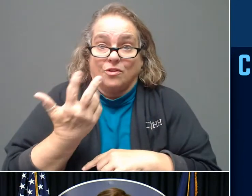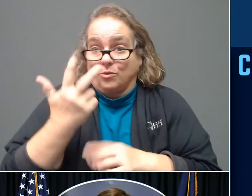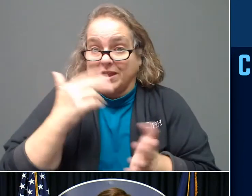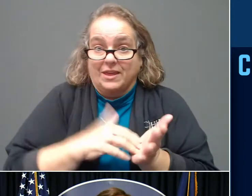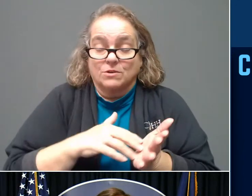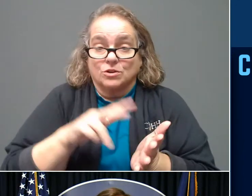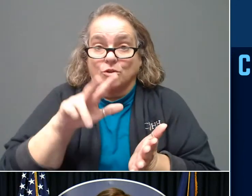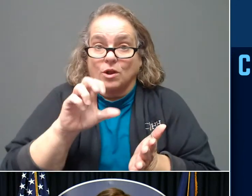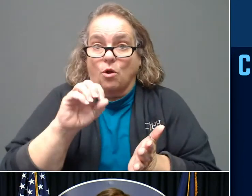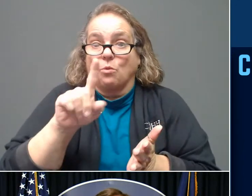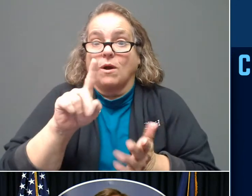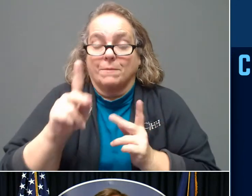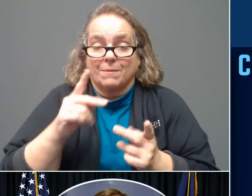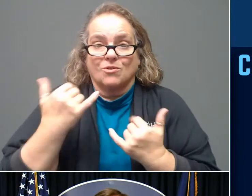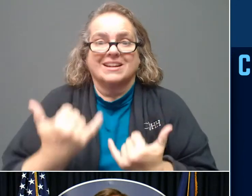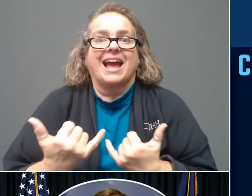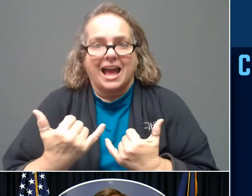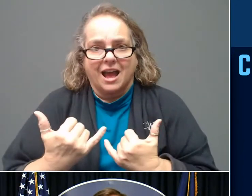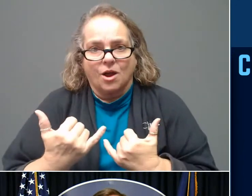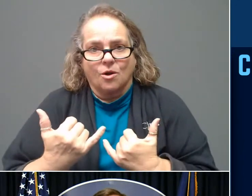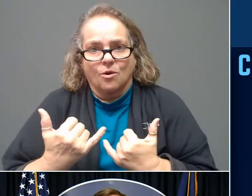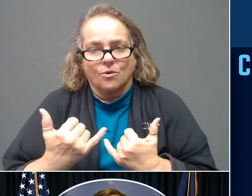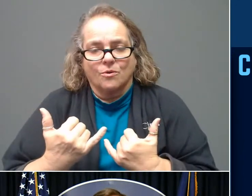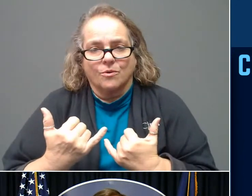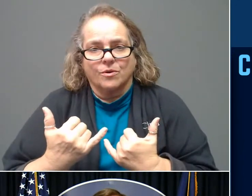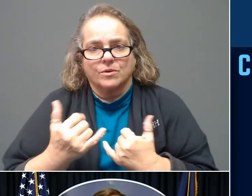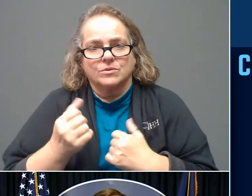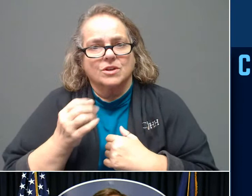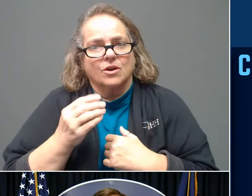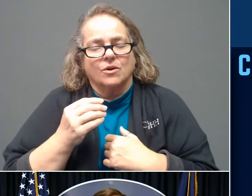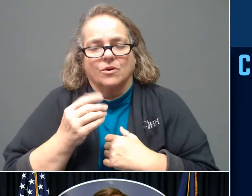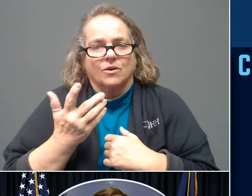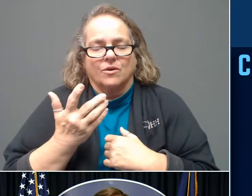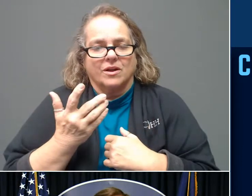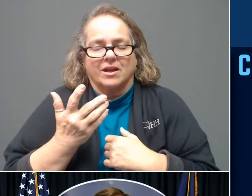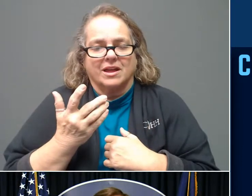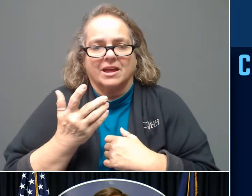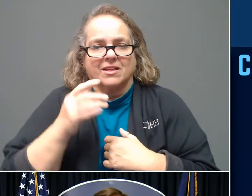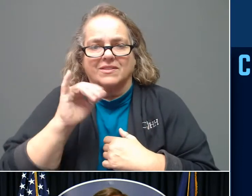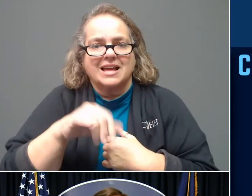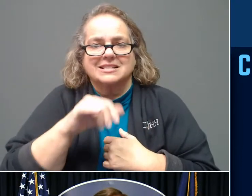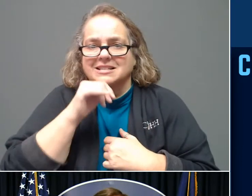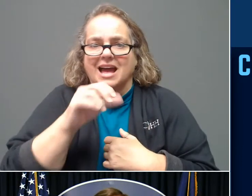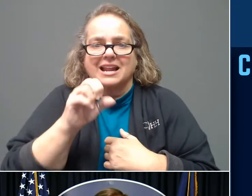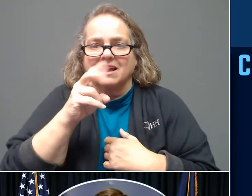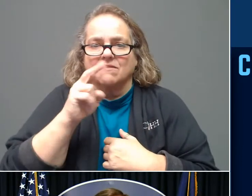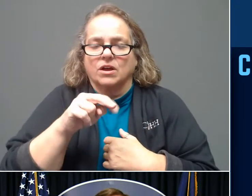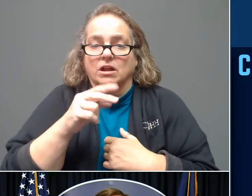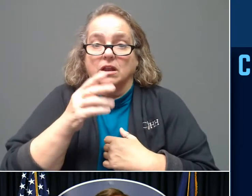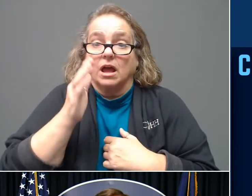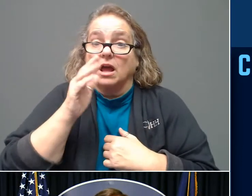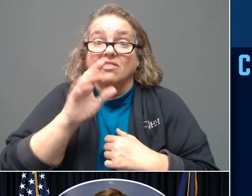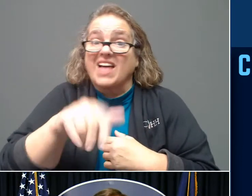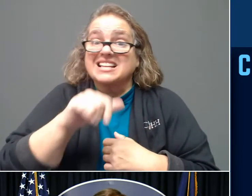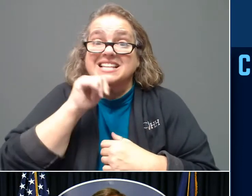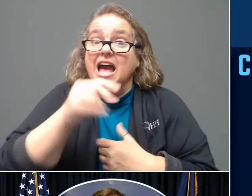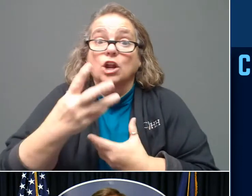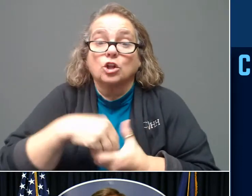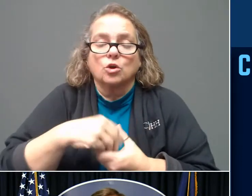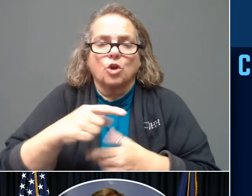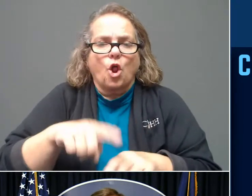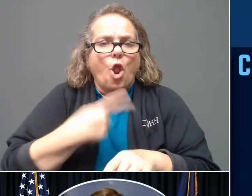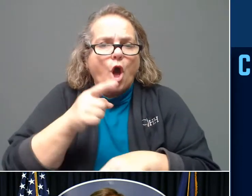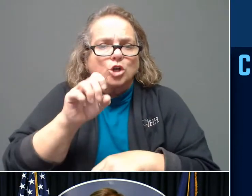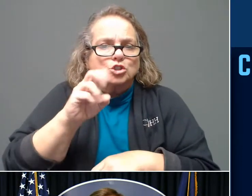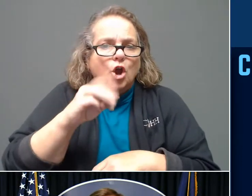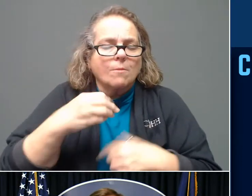3,301 consequences. And that's not even taking into account long-term health effects that we may see. So please, everybody, keep doing a